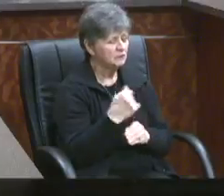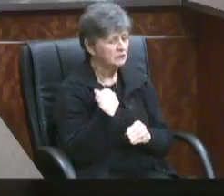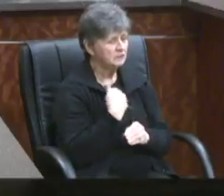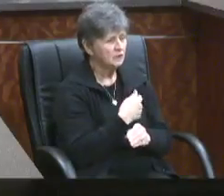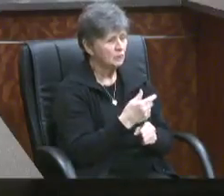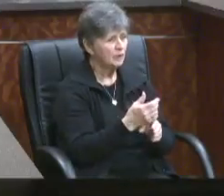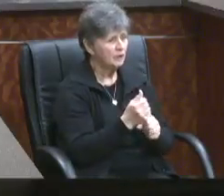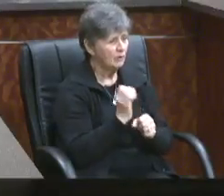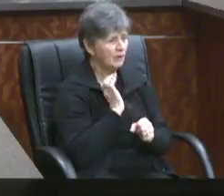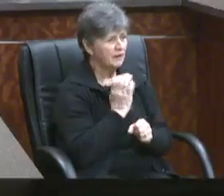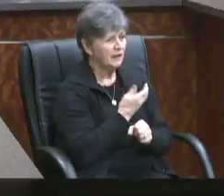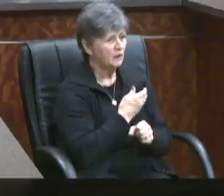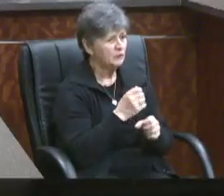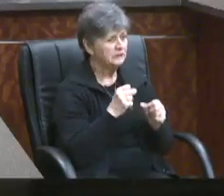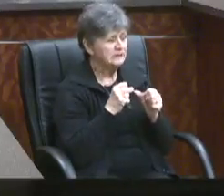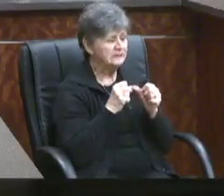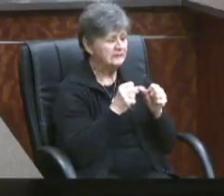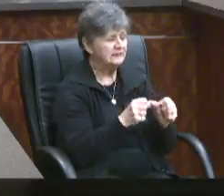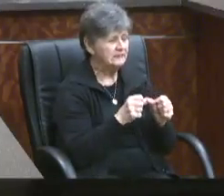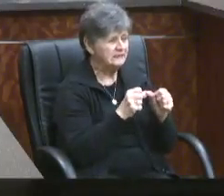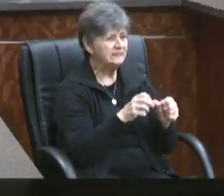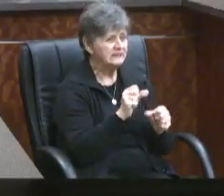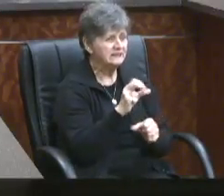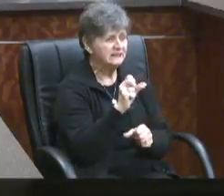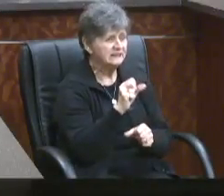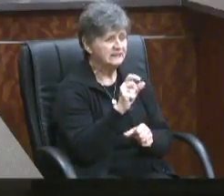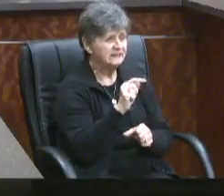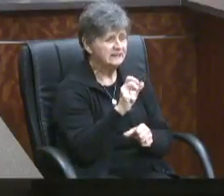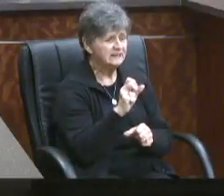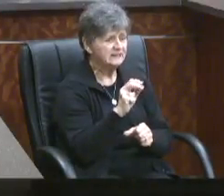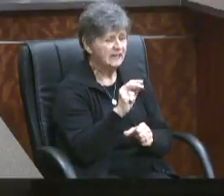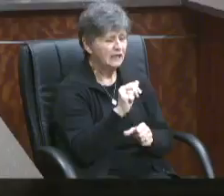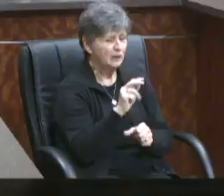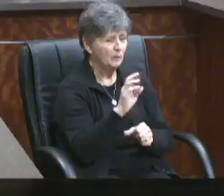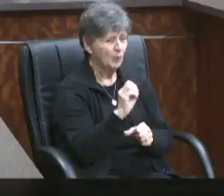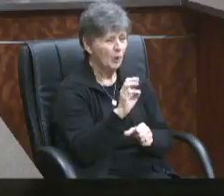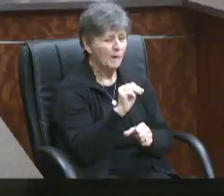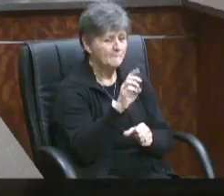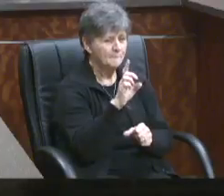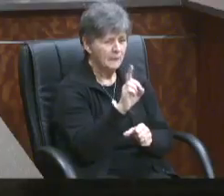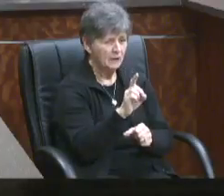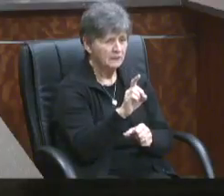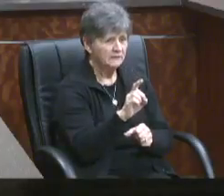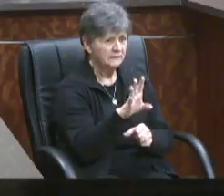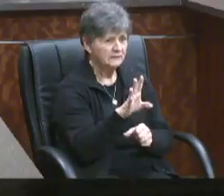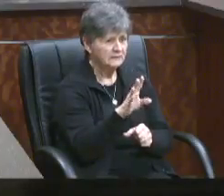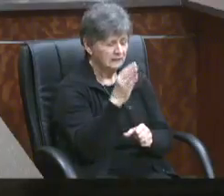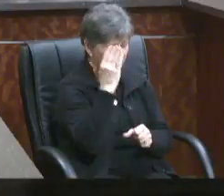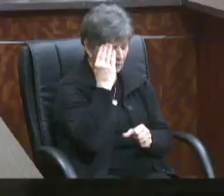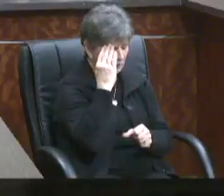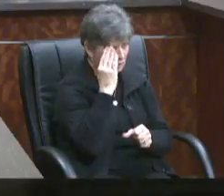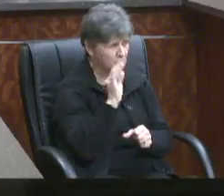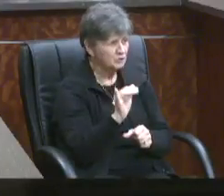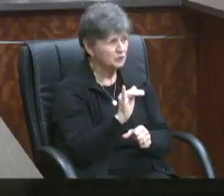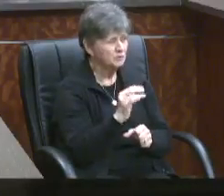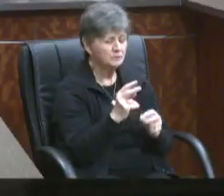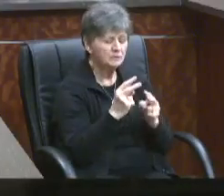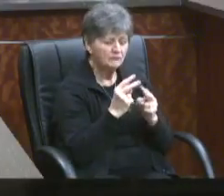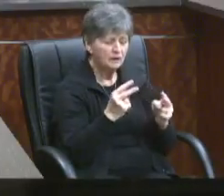our Sustainable Maryland acknowledgement there as well, and just a very good